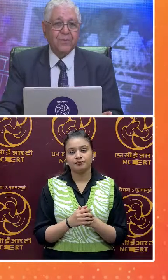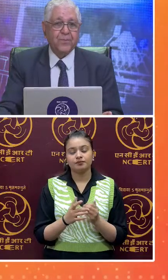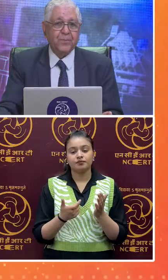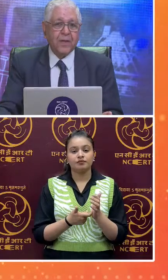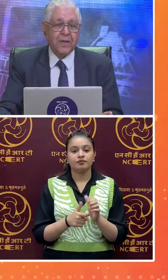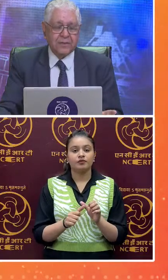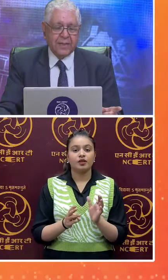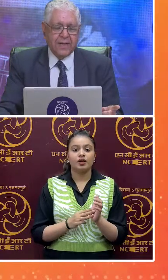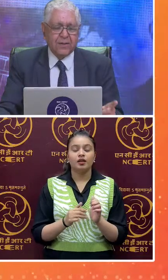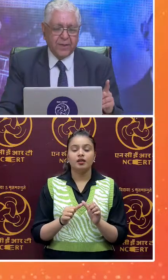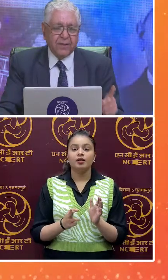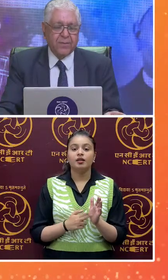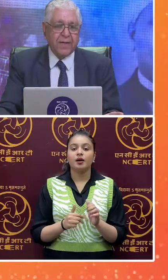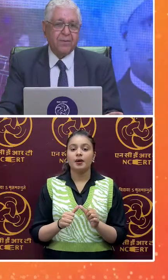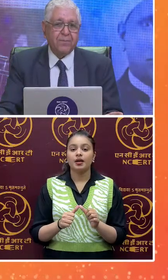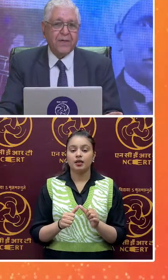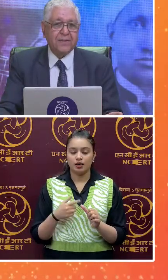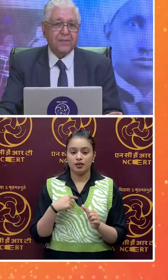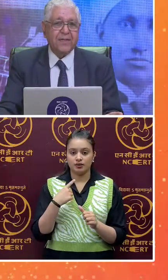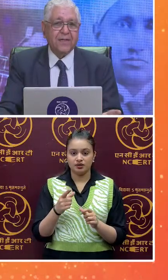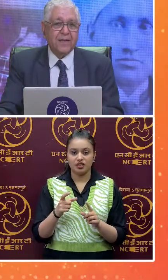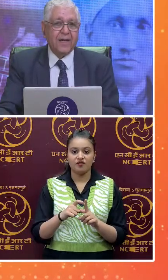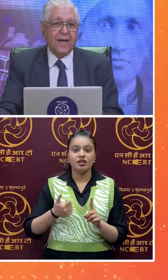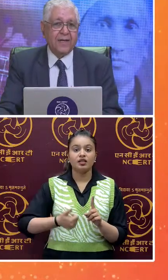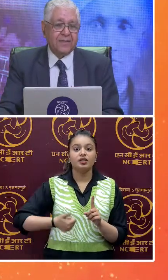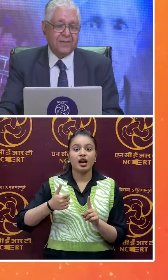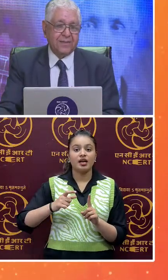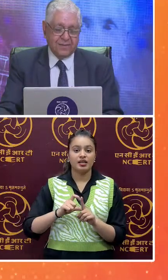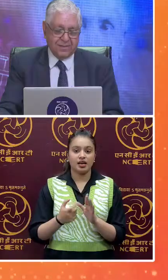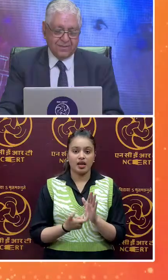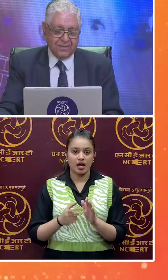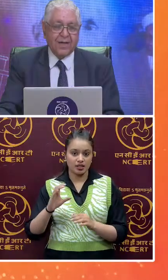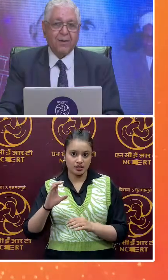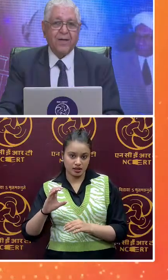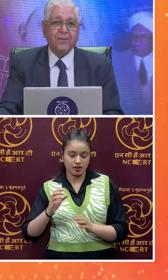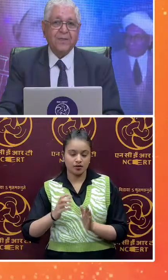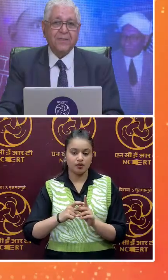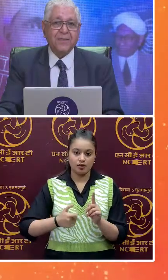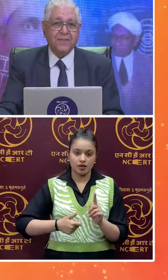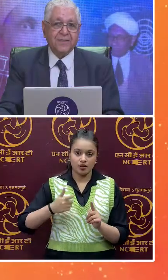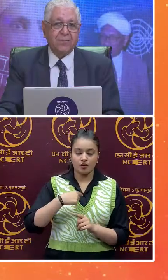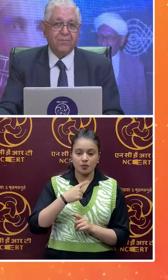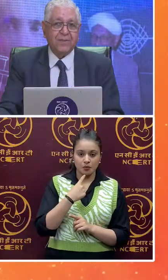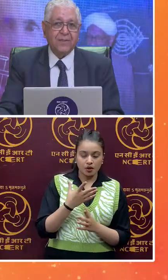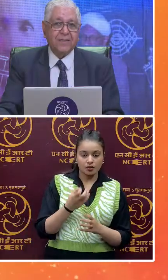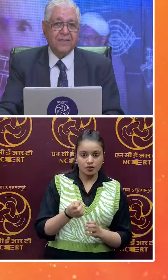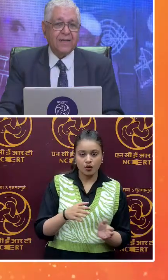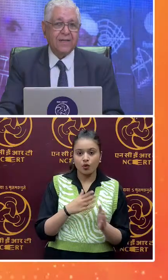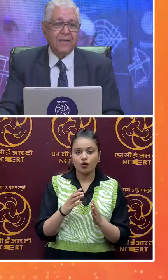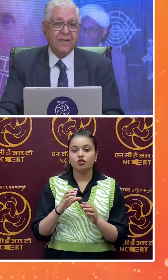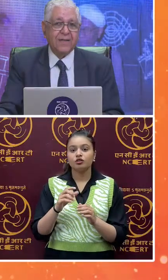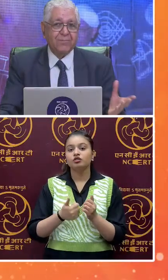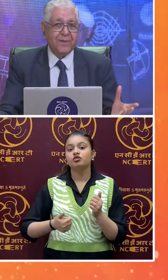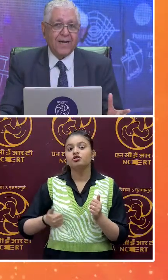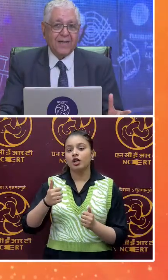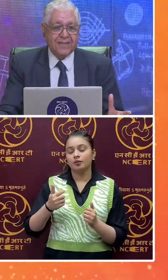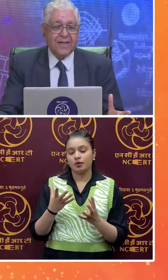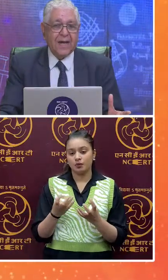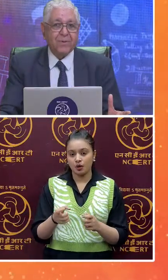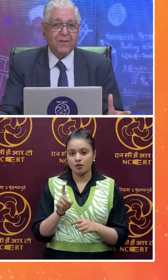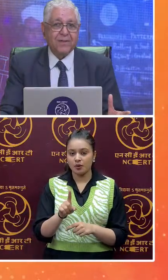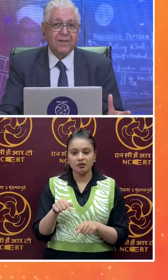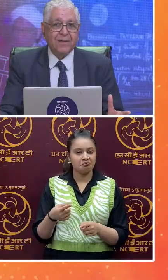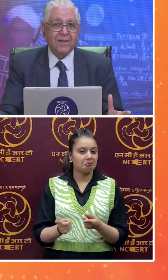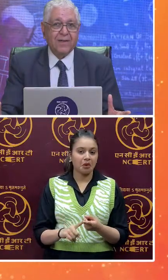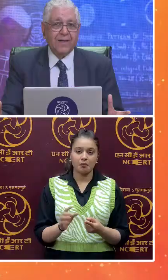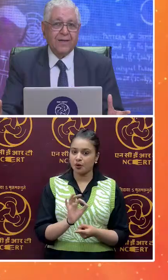Ramana to Setna to become director BRC, and Sarabhai to be chairman this thing. But that doesn't